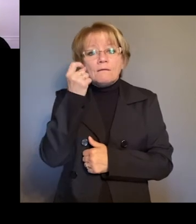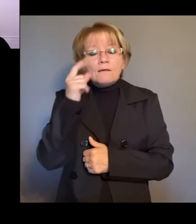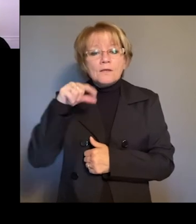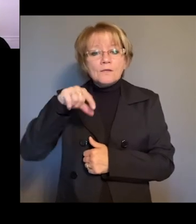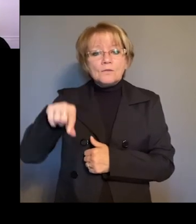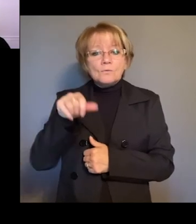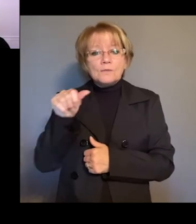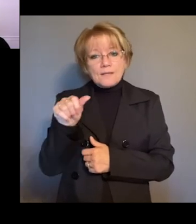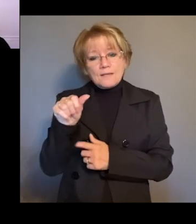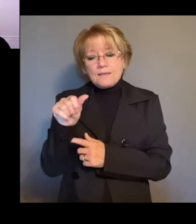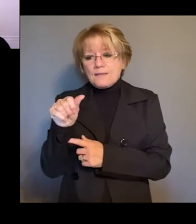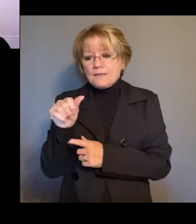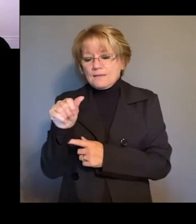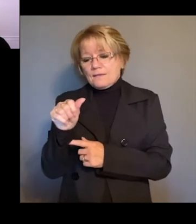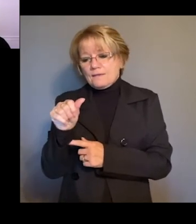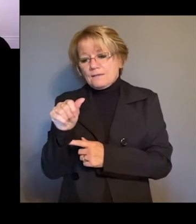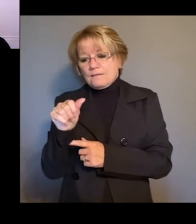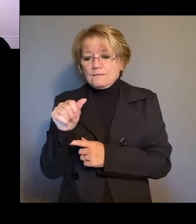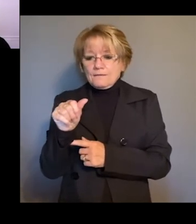know, just